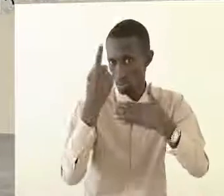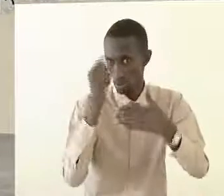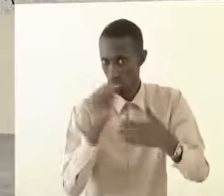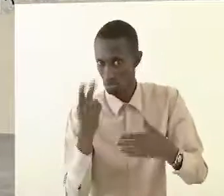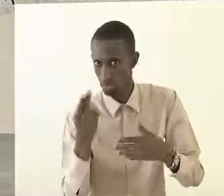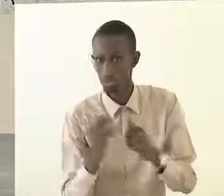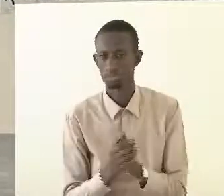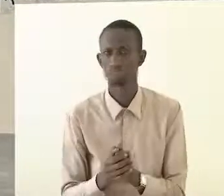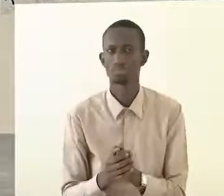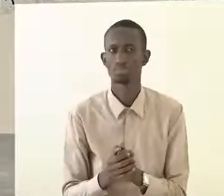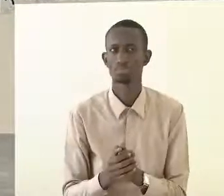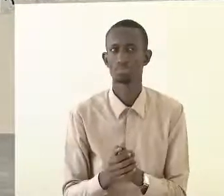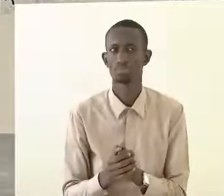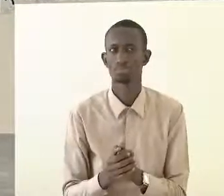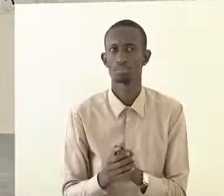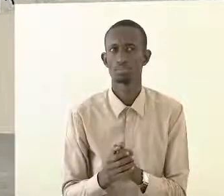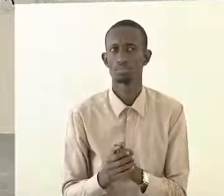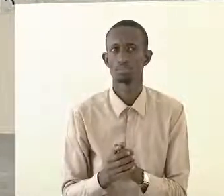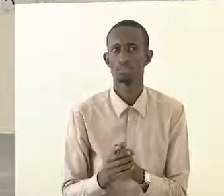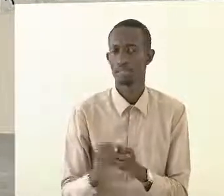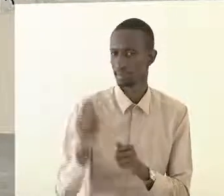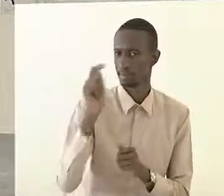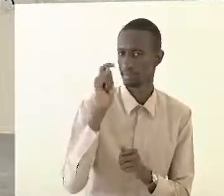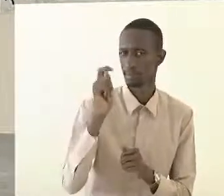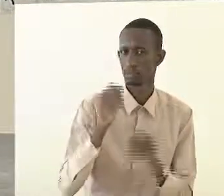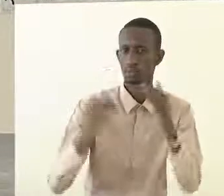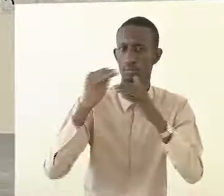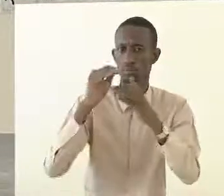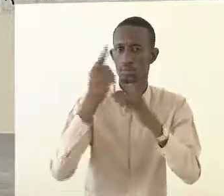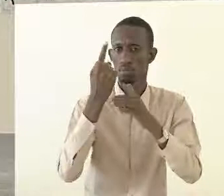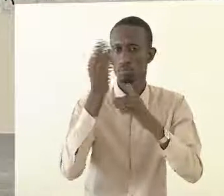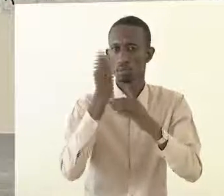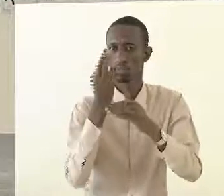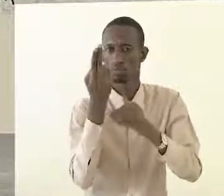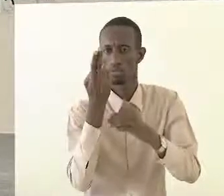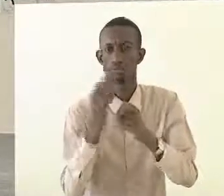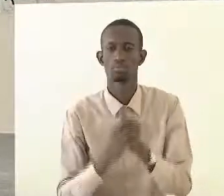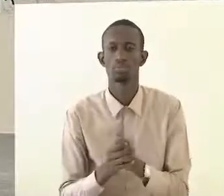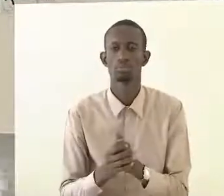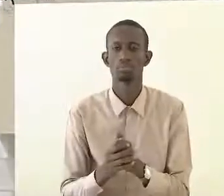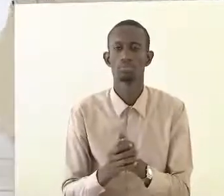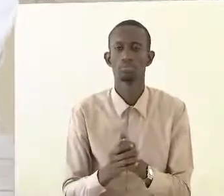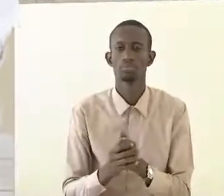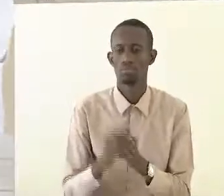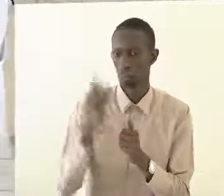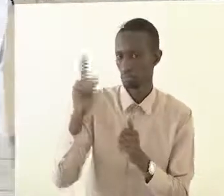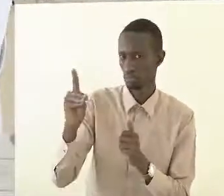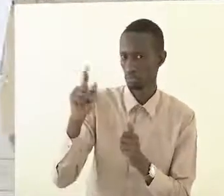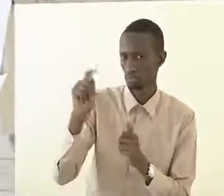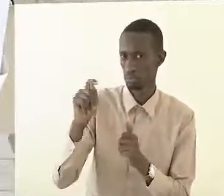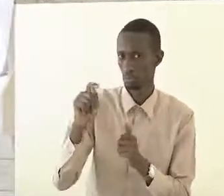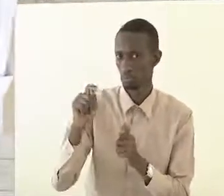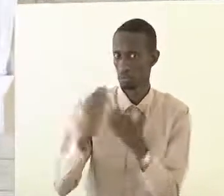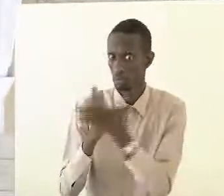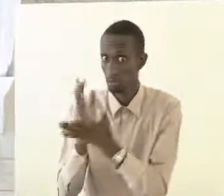of t power half, that is be t minus a half dt, because you know square root of